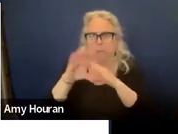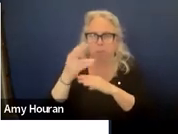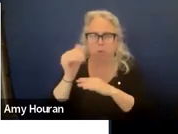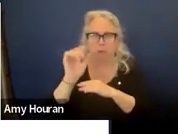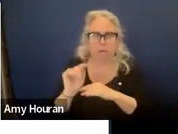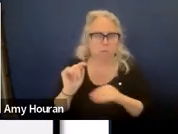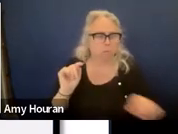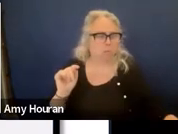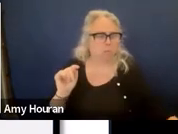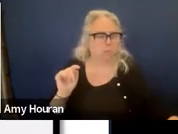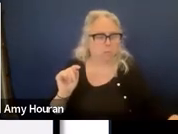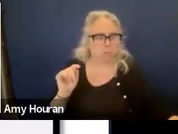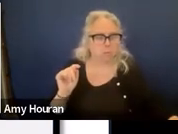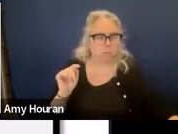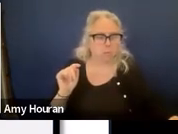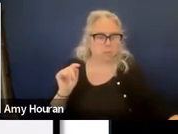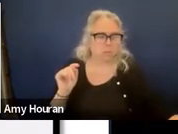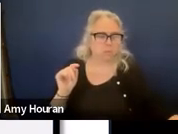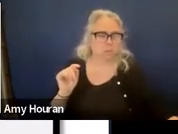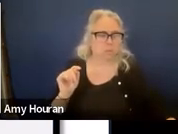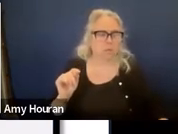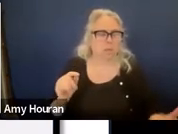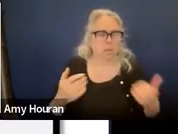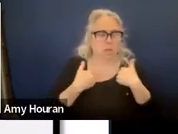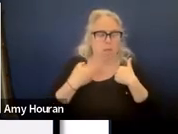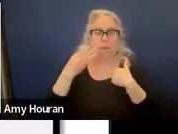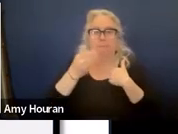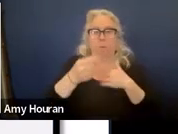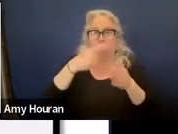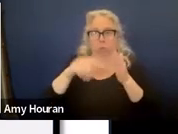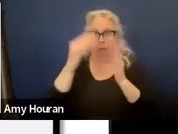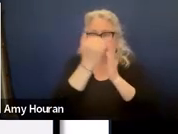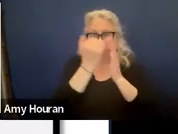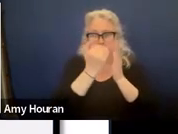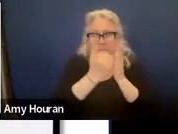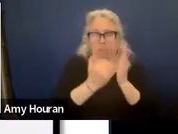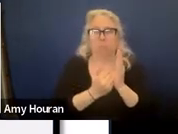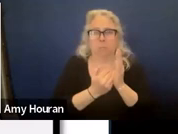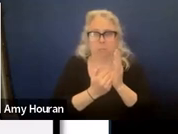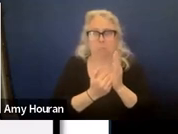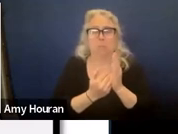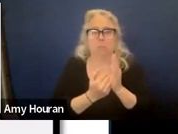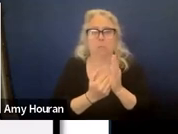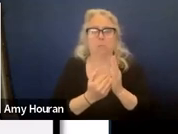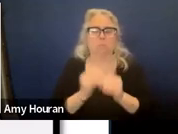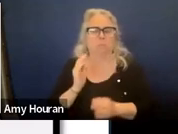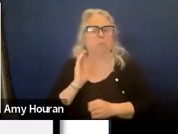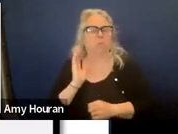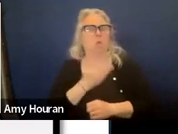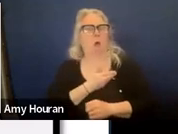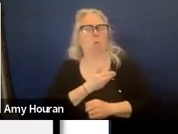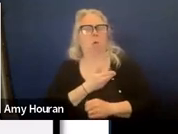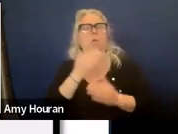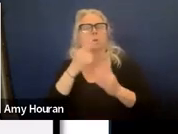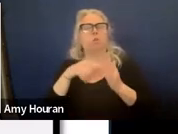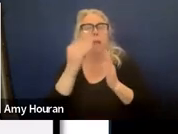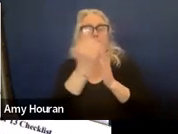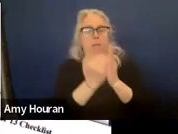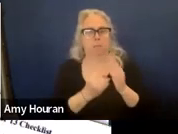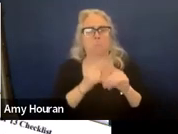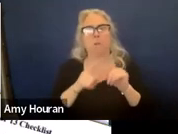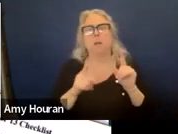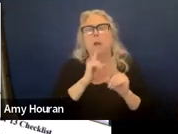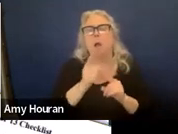we have a couple checklists here. This is just ours, kind of what we look at. But there